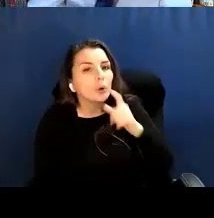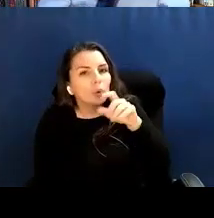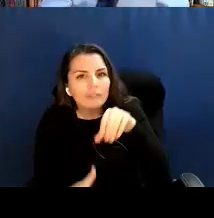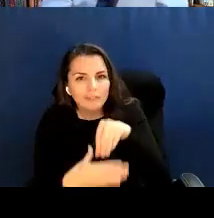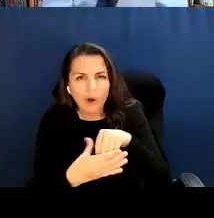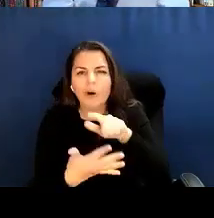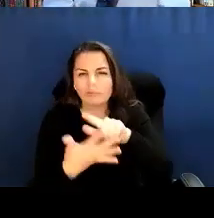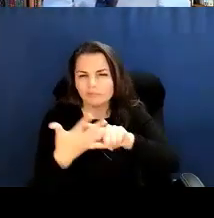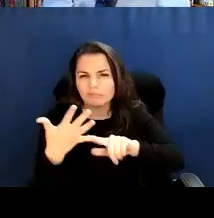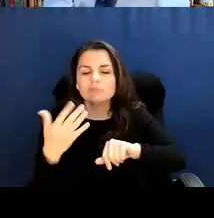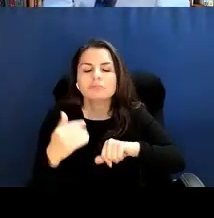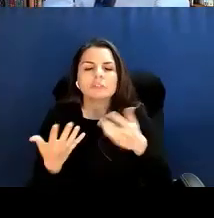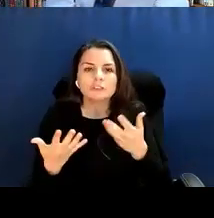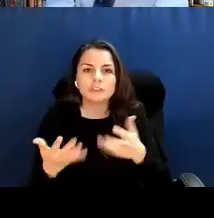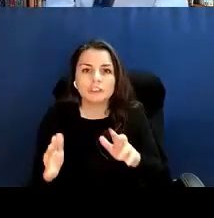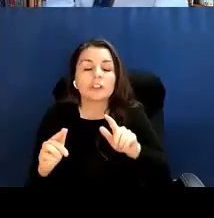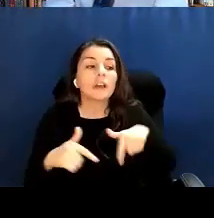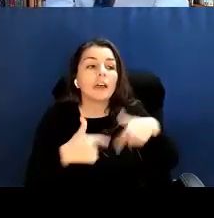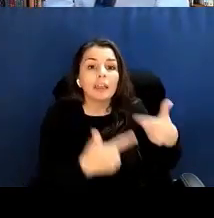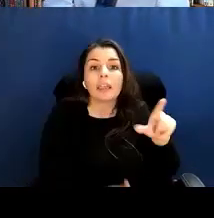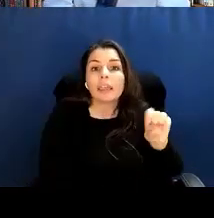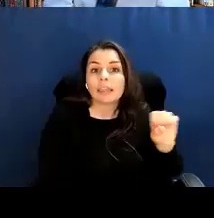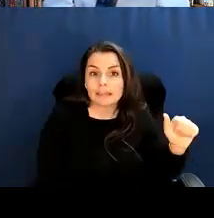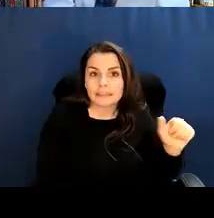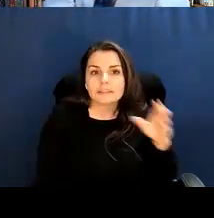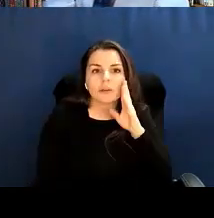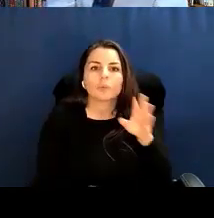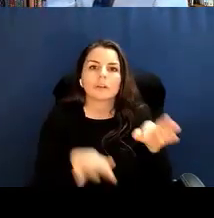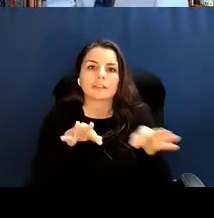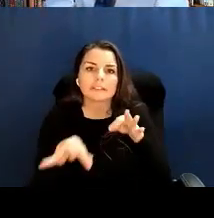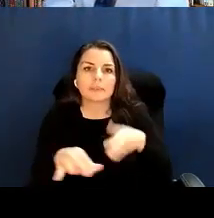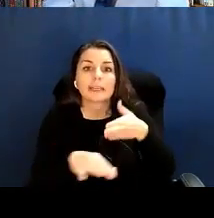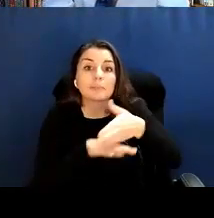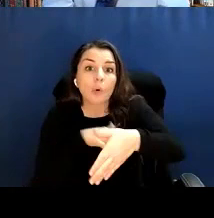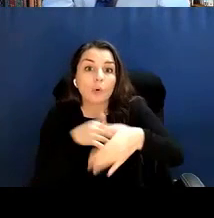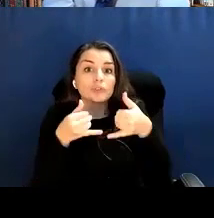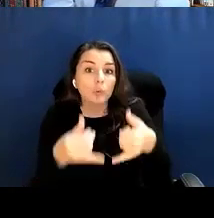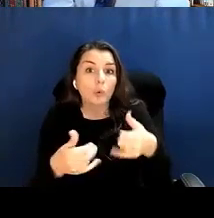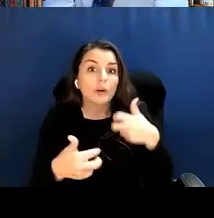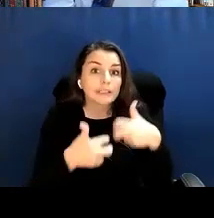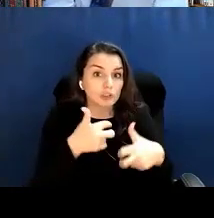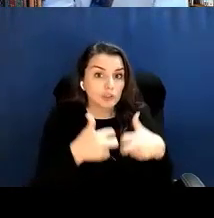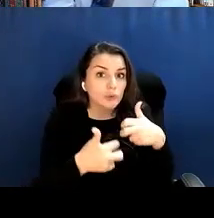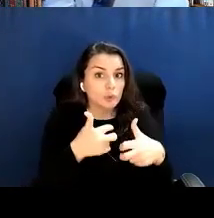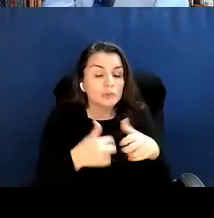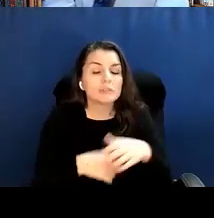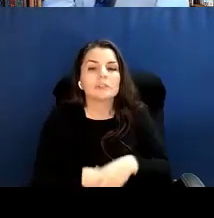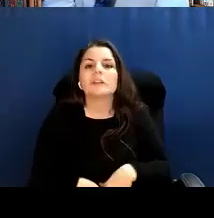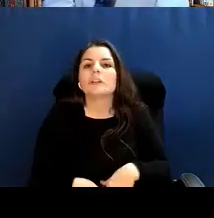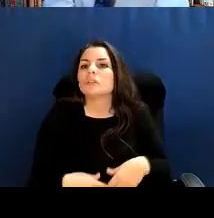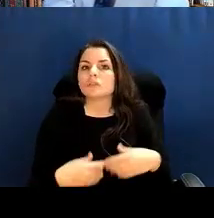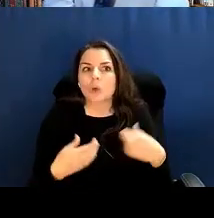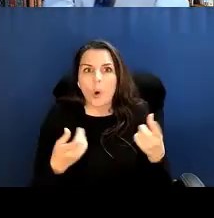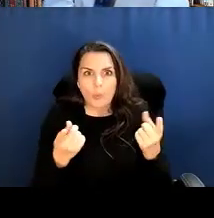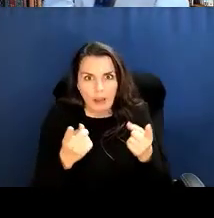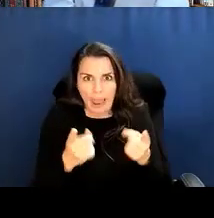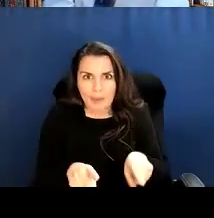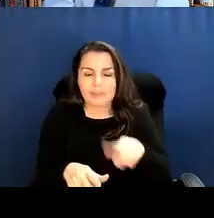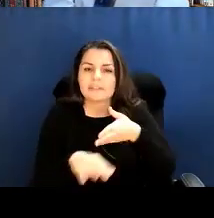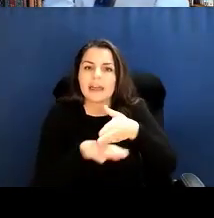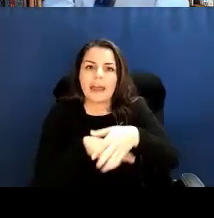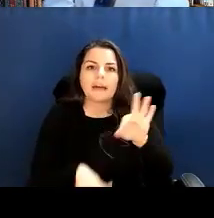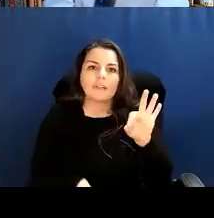part of the presentation, Lisa will talk about post-award issues. So what happens after a